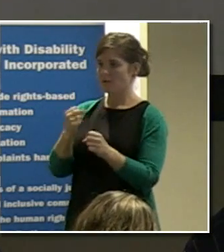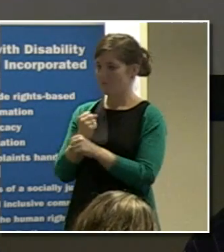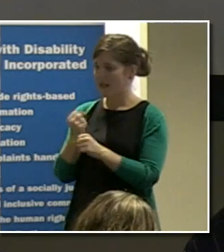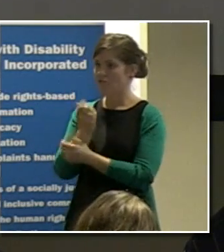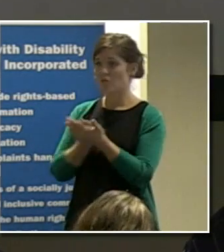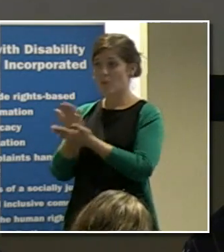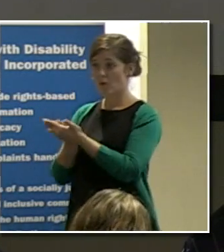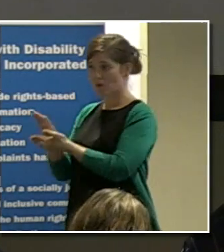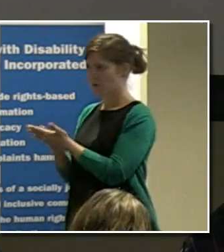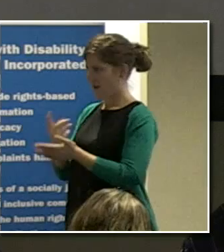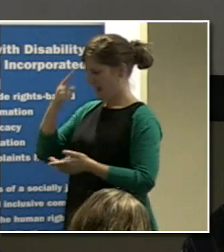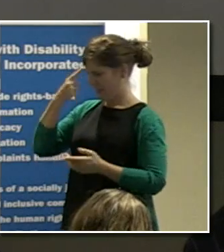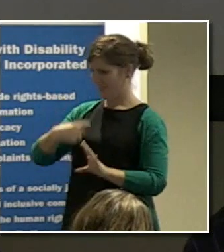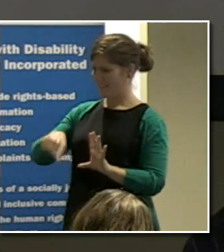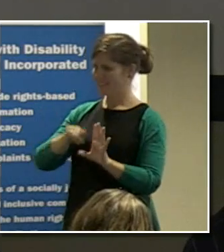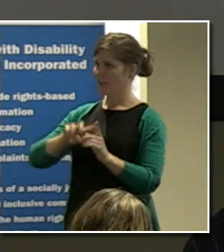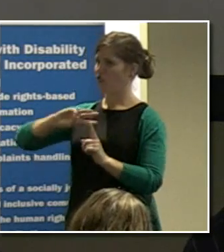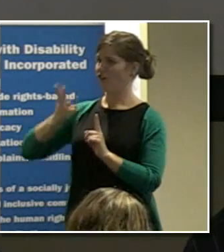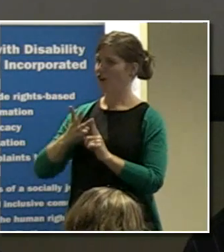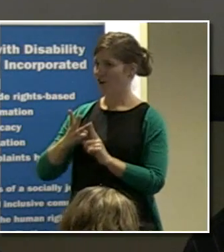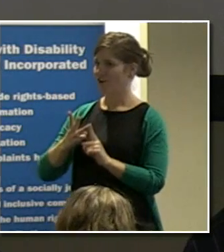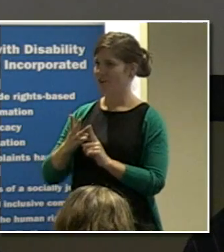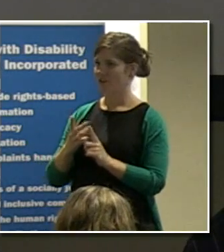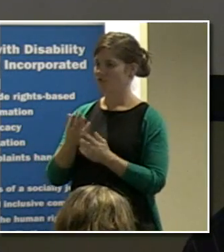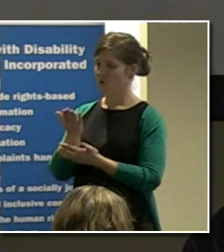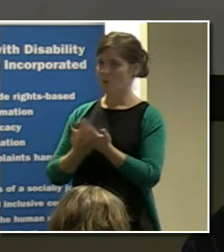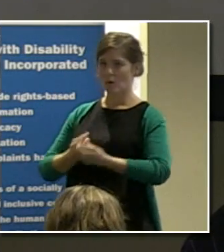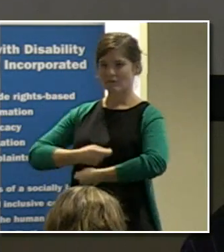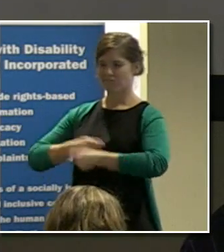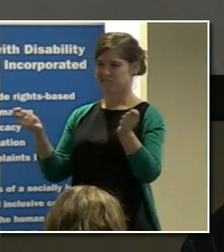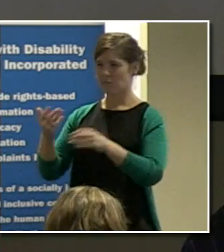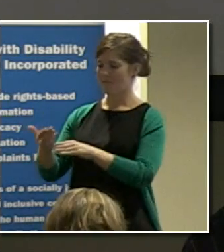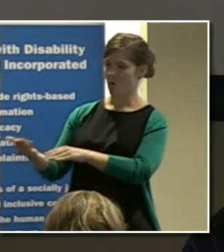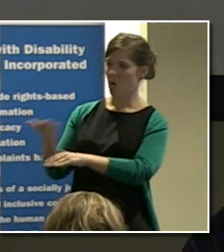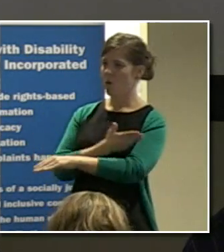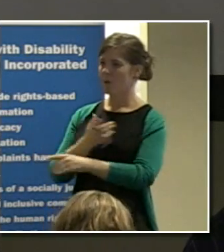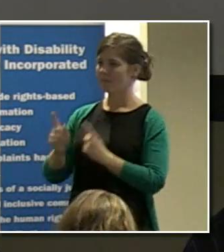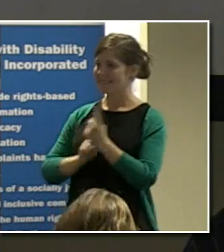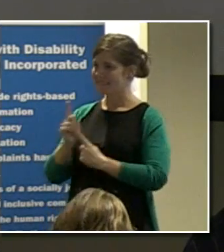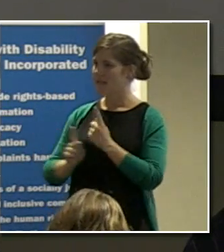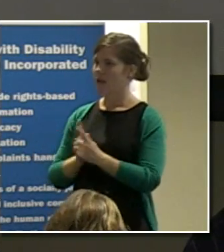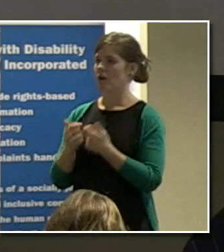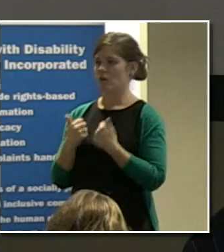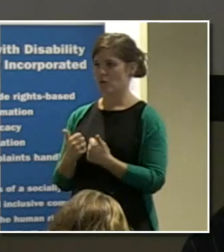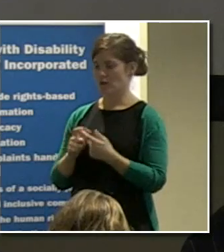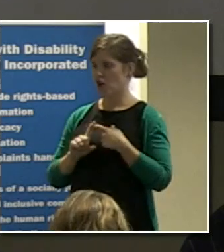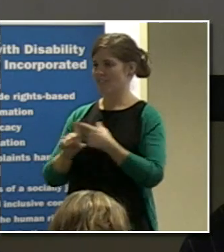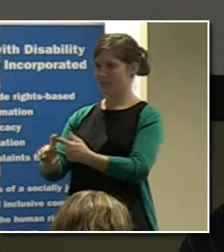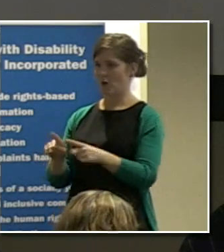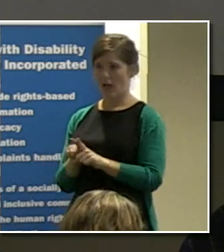I think, the third year running that we've had these reports out in advance of the meeting, and that is something that should